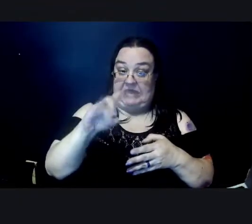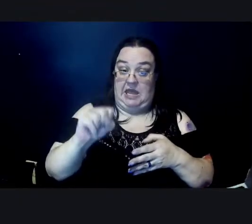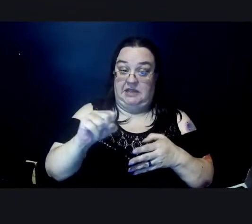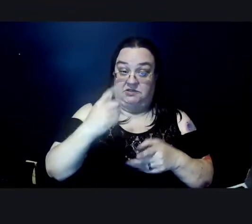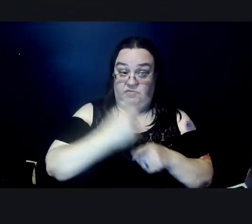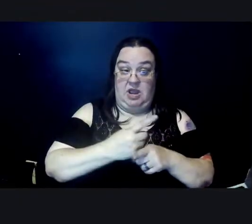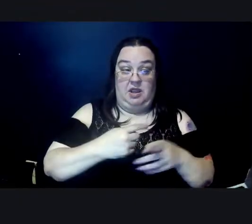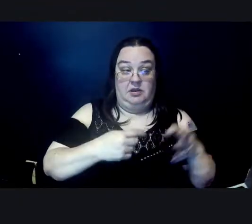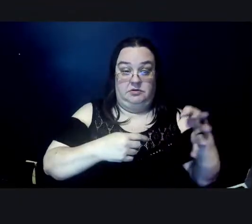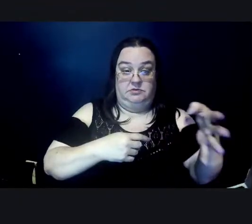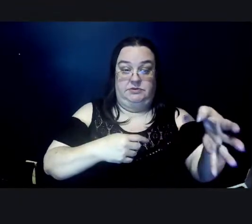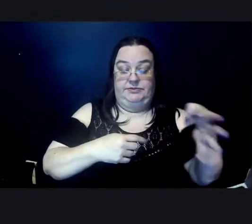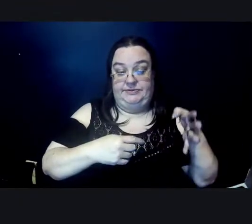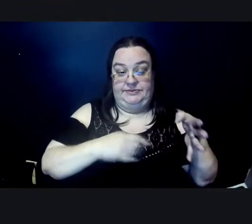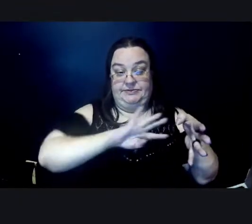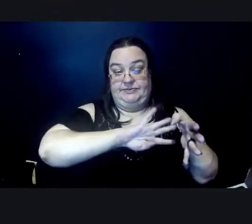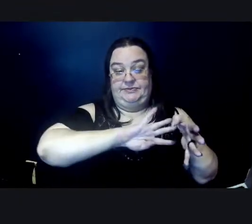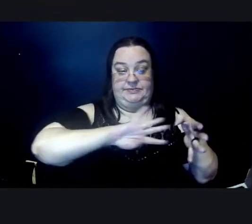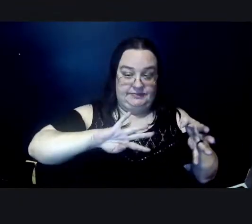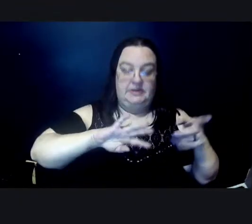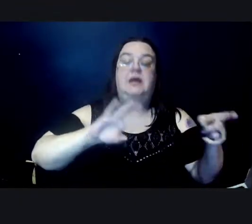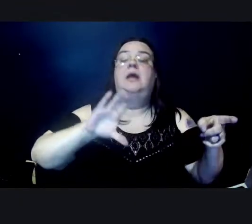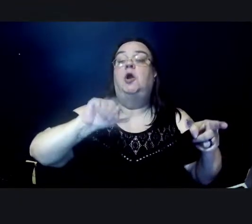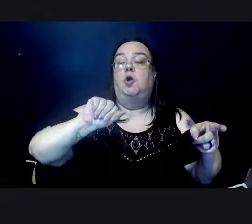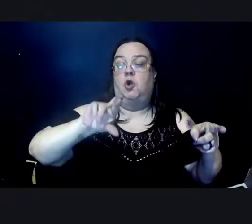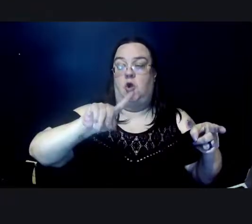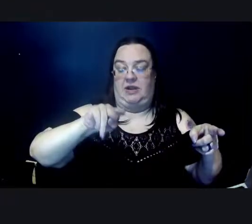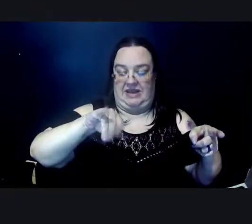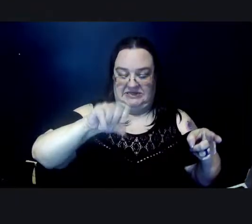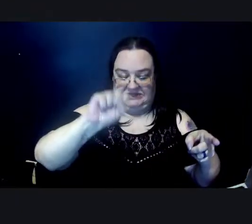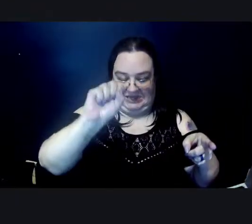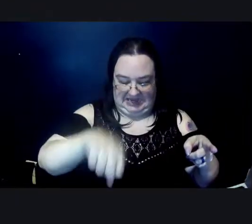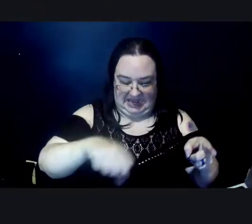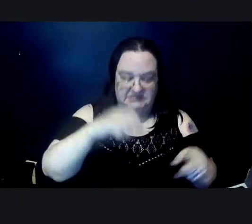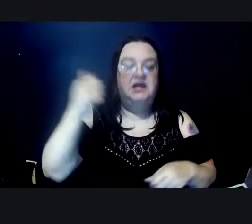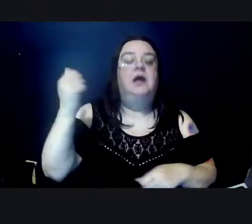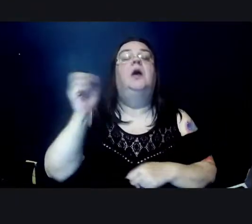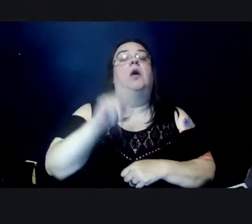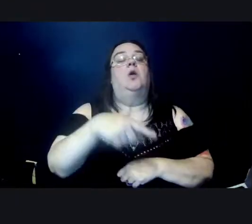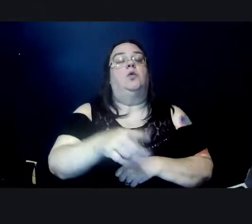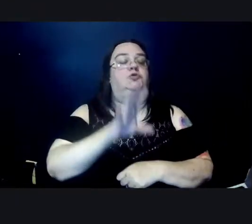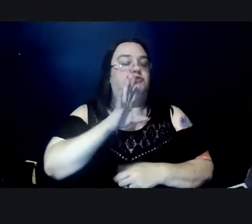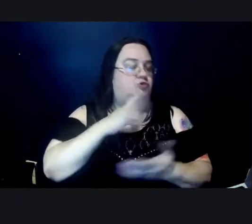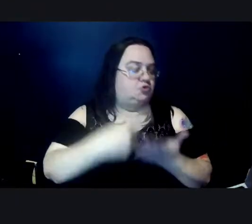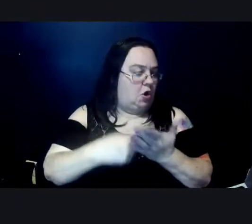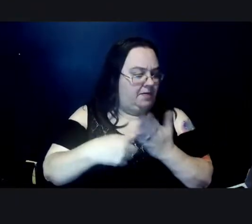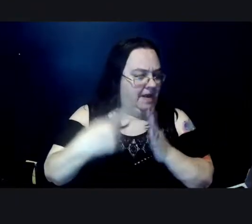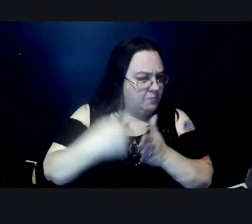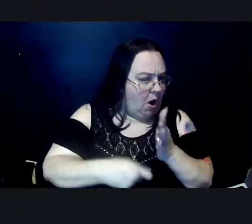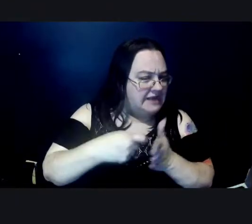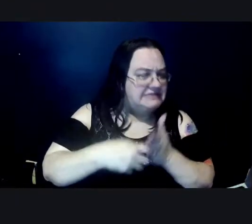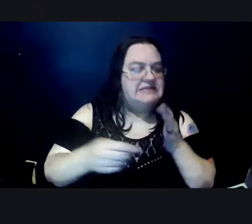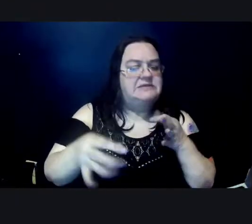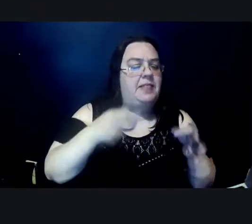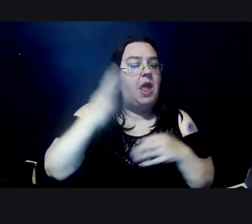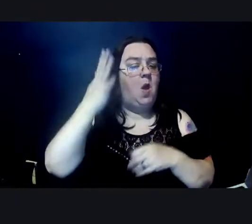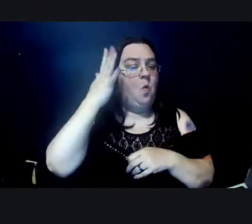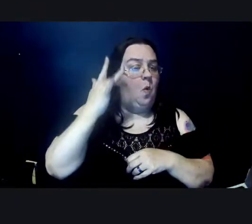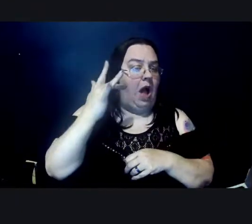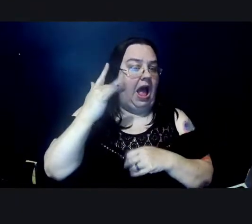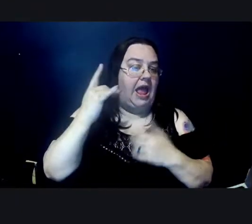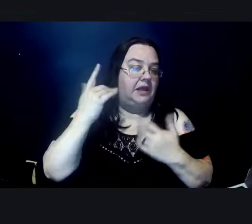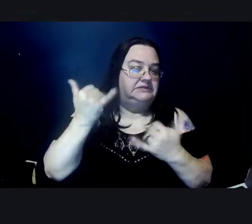Correct. Okay, you were going to talk about pricing, and you were going to explain why there's a choice to make tonight.